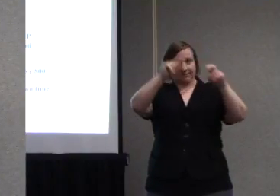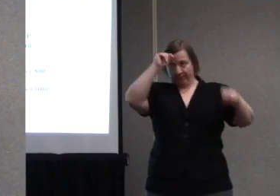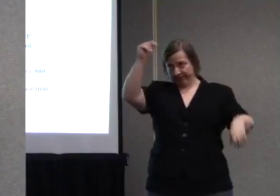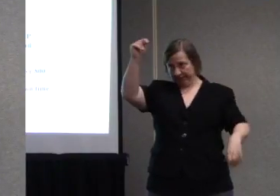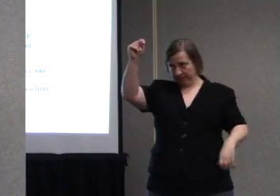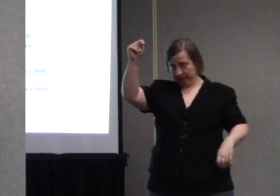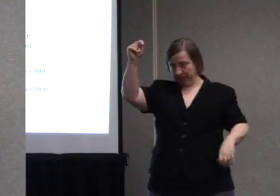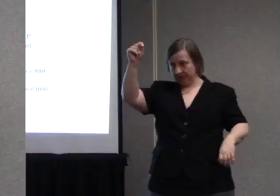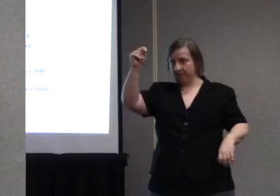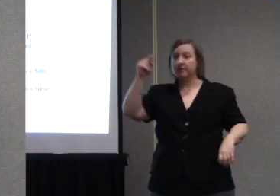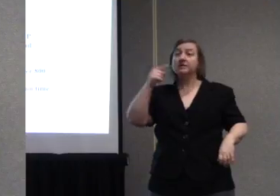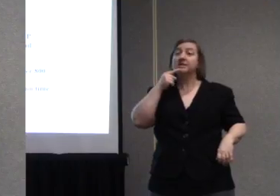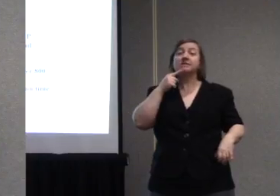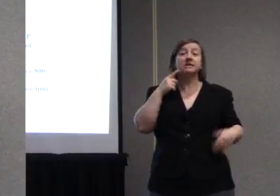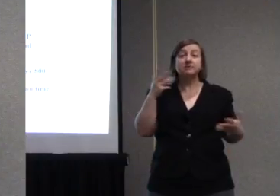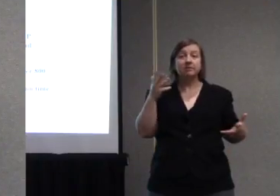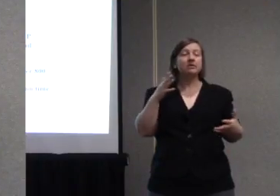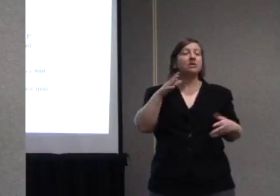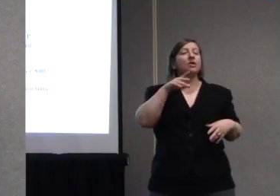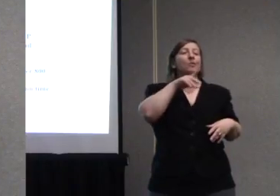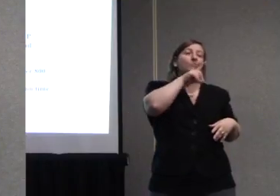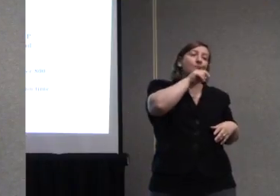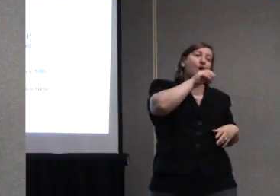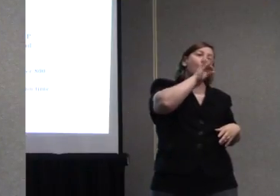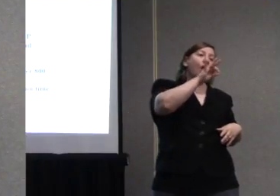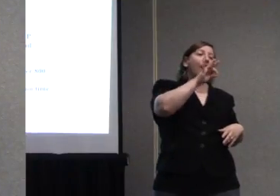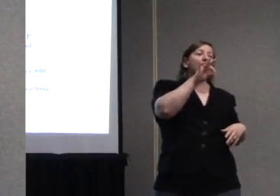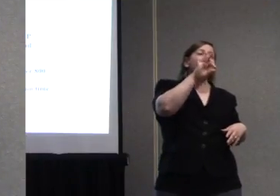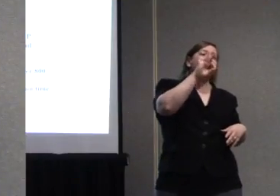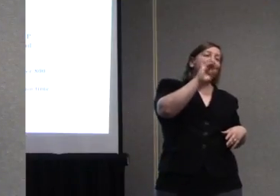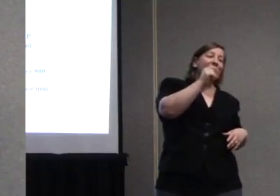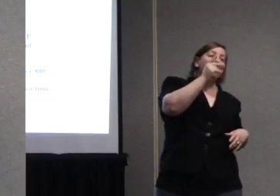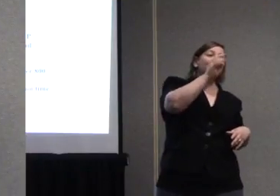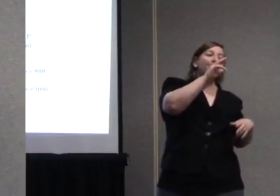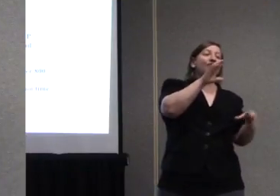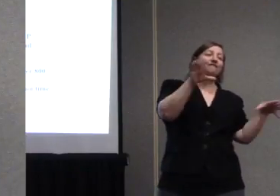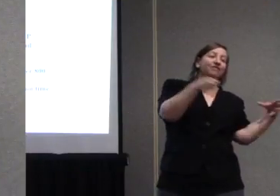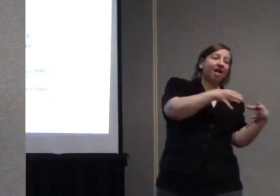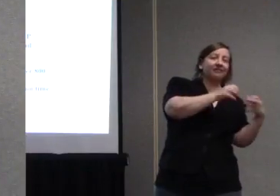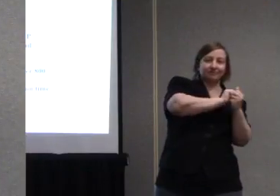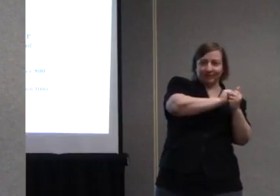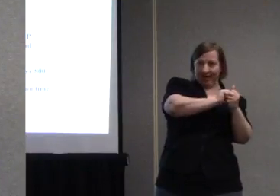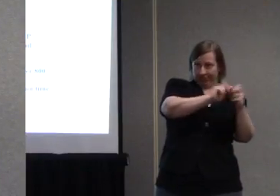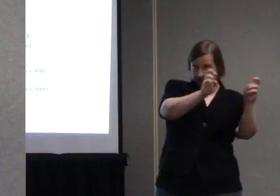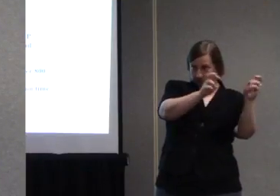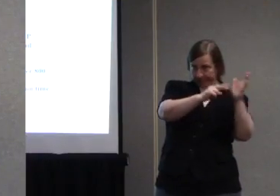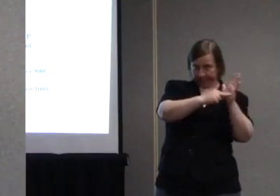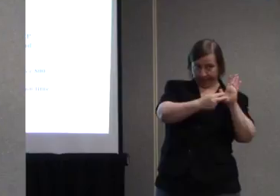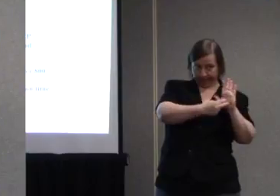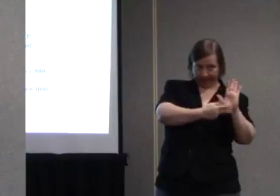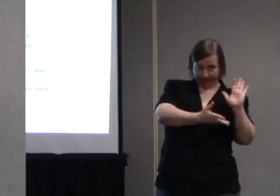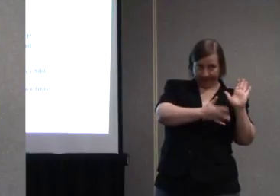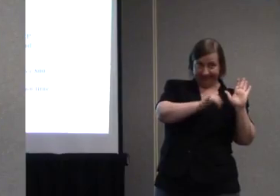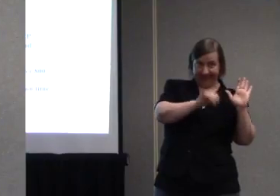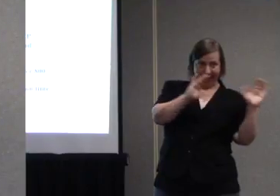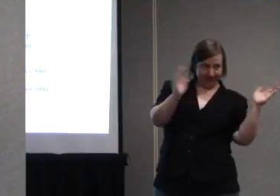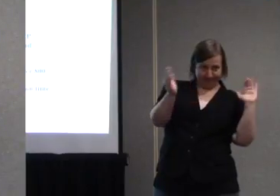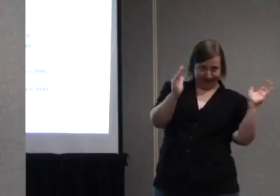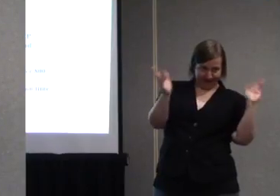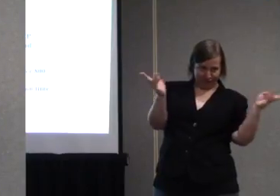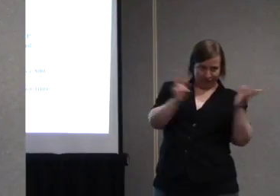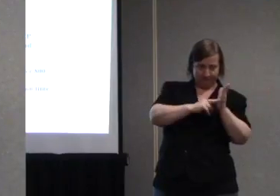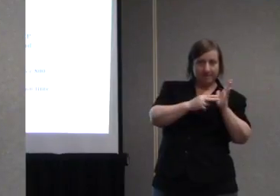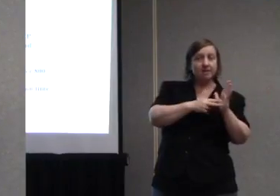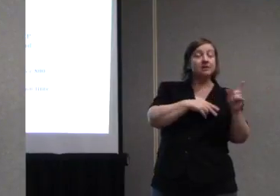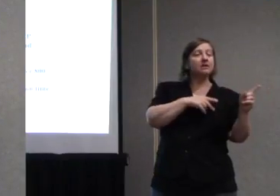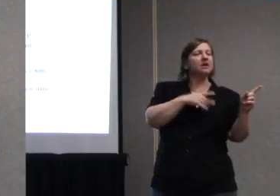theory. And he says, very simply, that birds of a feather flock together. And what he means by that,